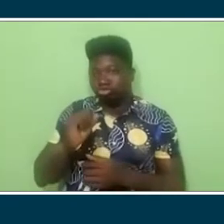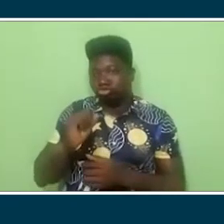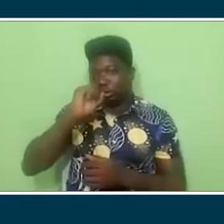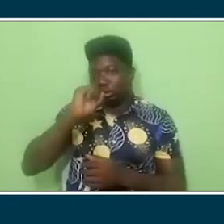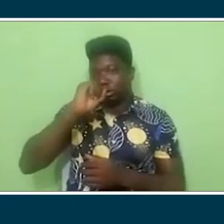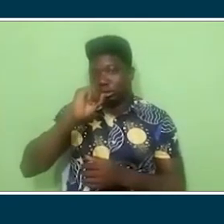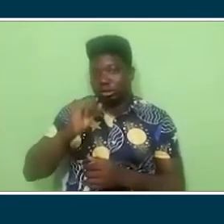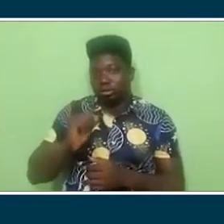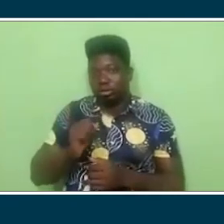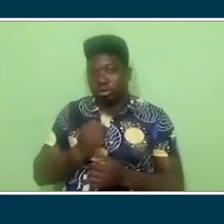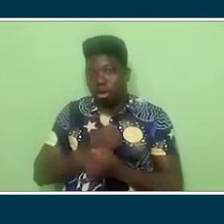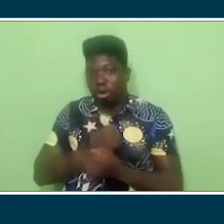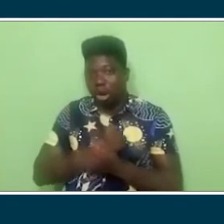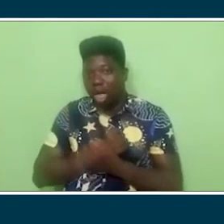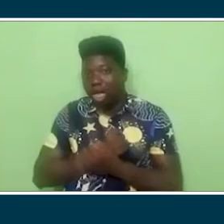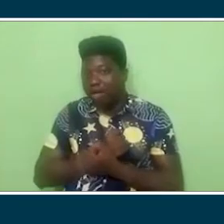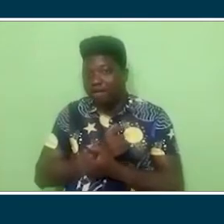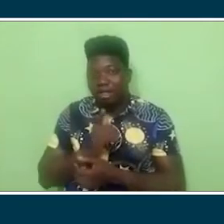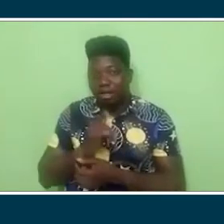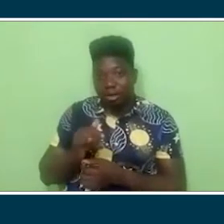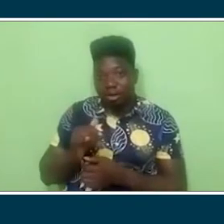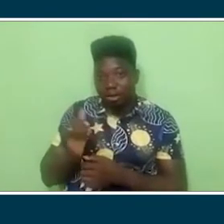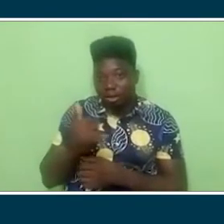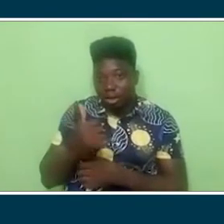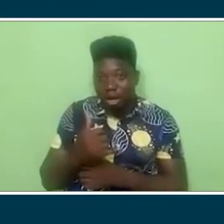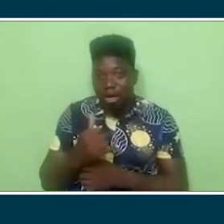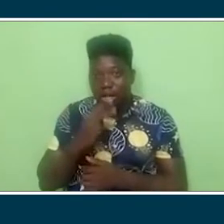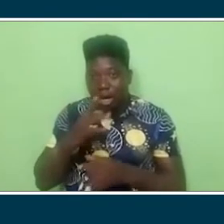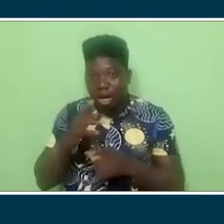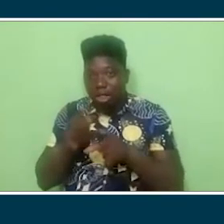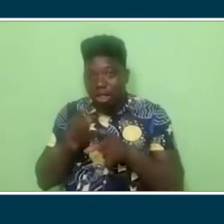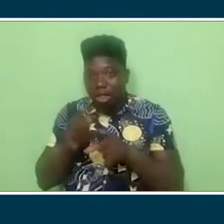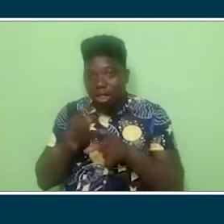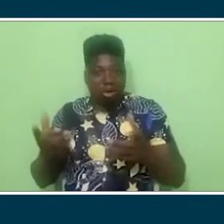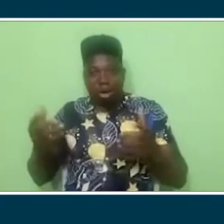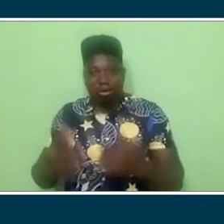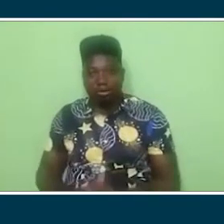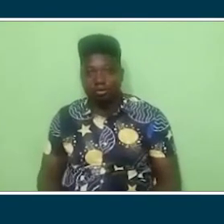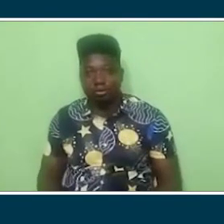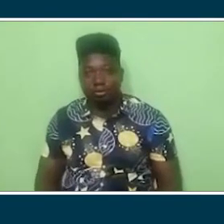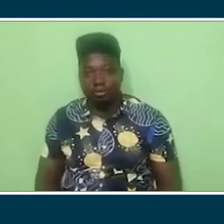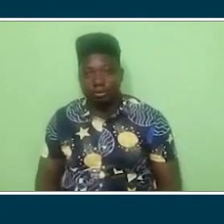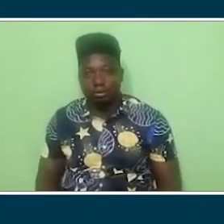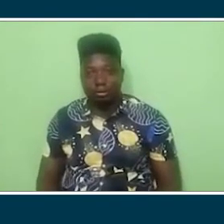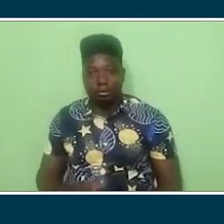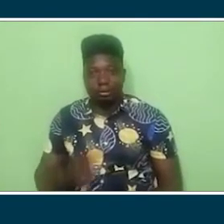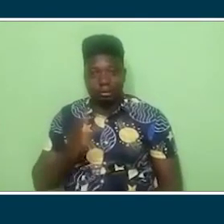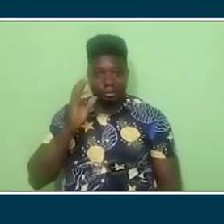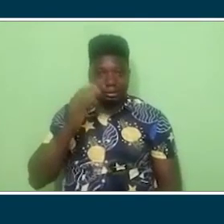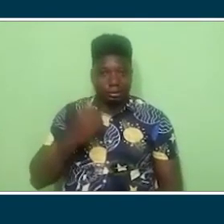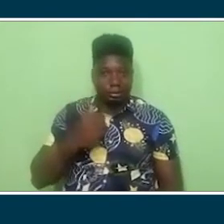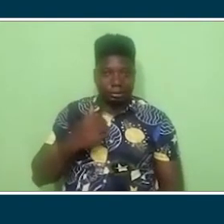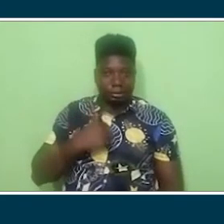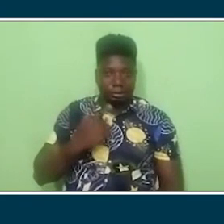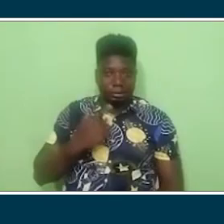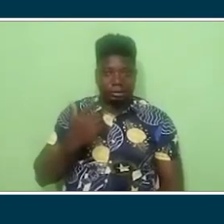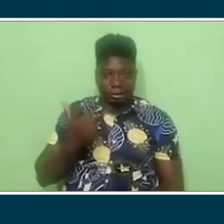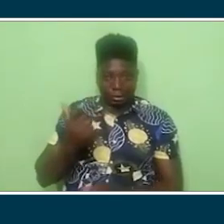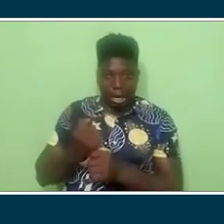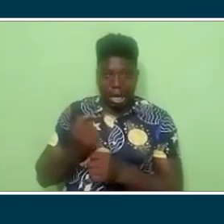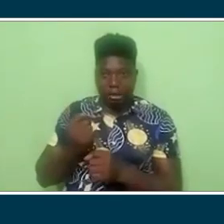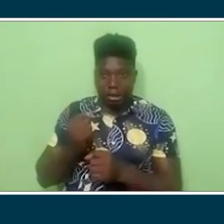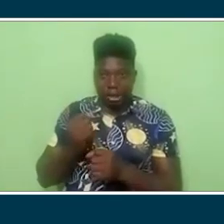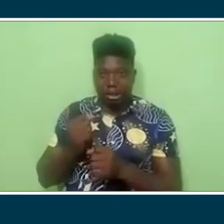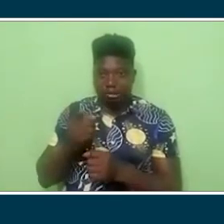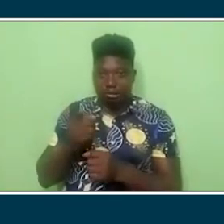And they are like, oh, I get everything Leticia said. I get everything Ari said. I'm probably